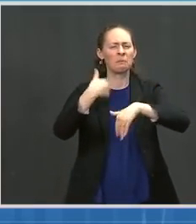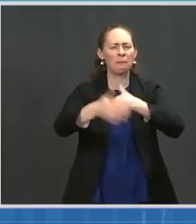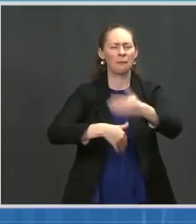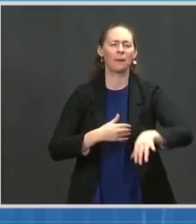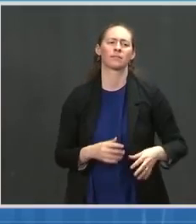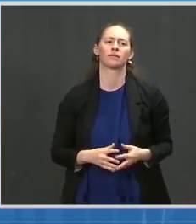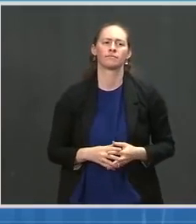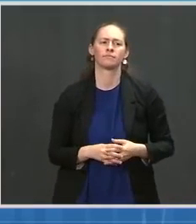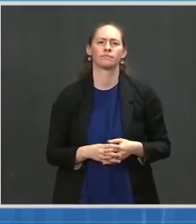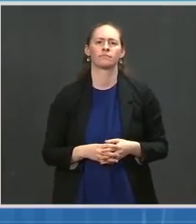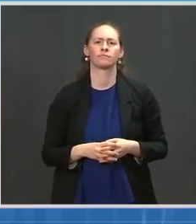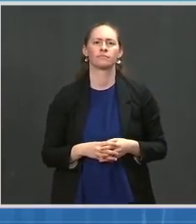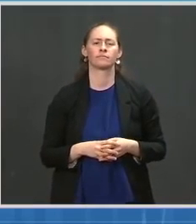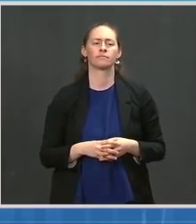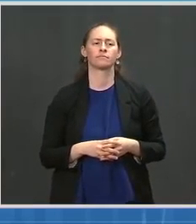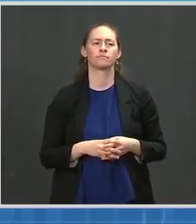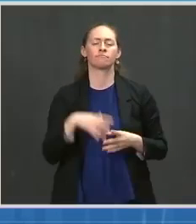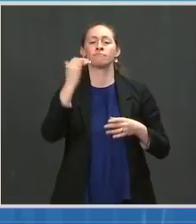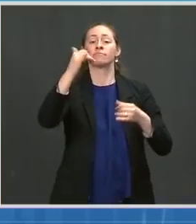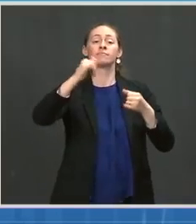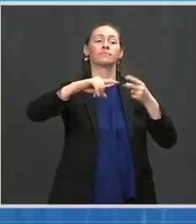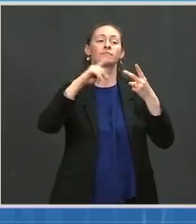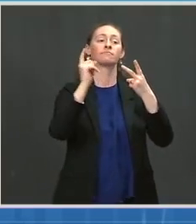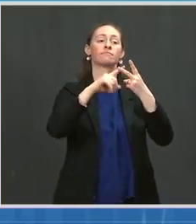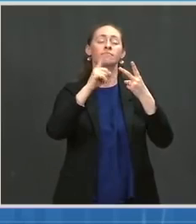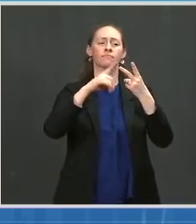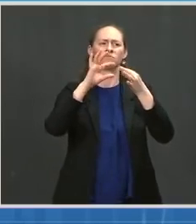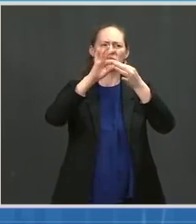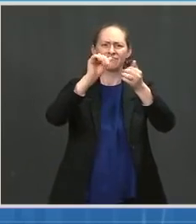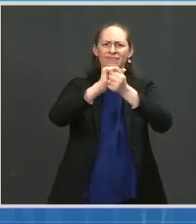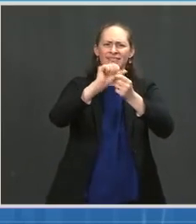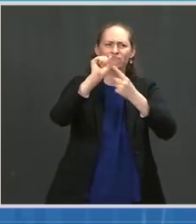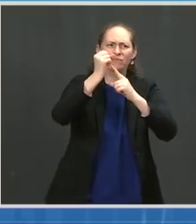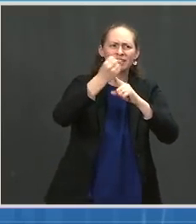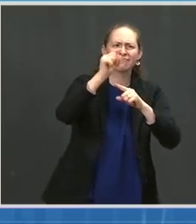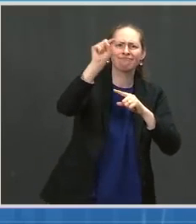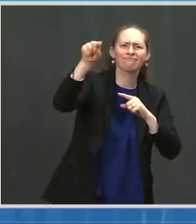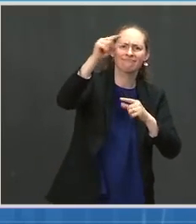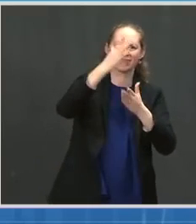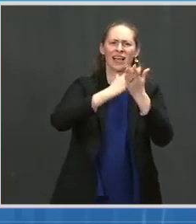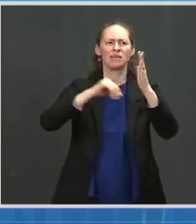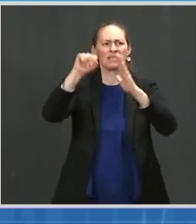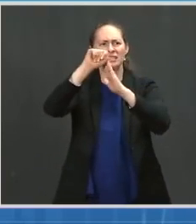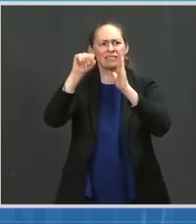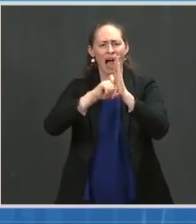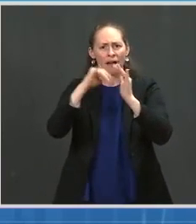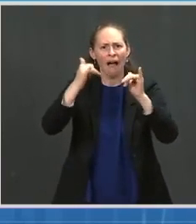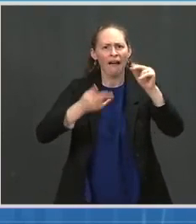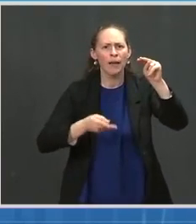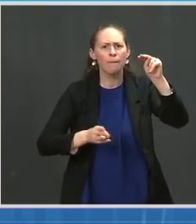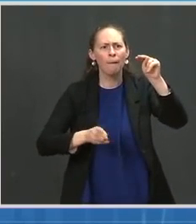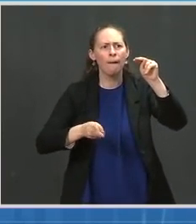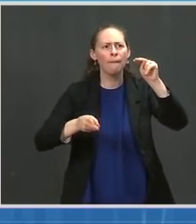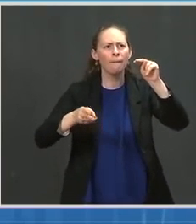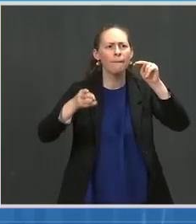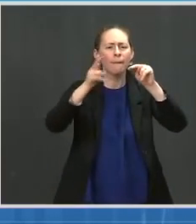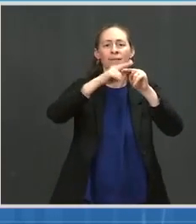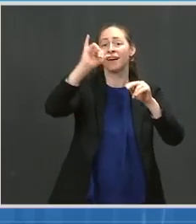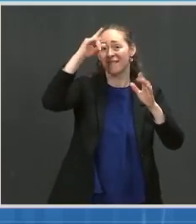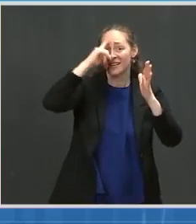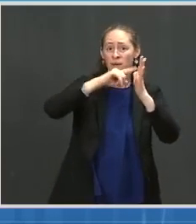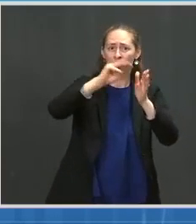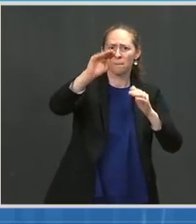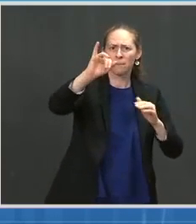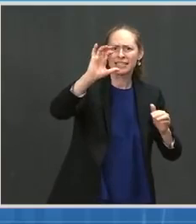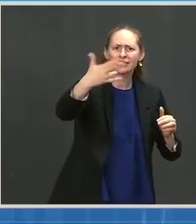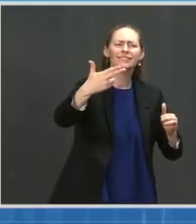the situation in states that are experiencing increases in cases,